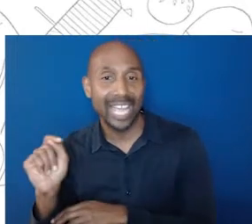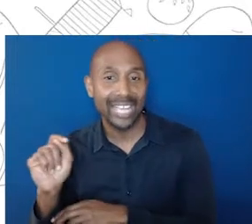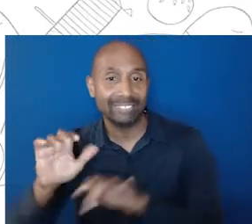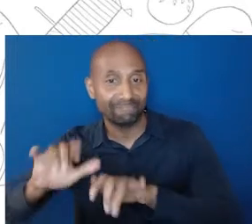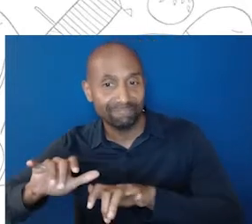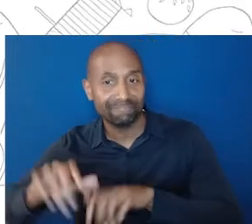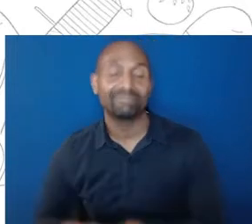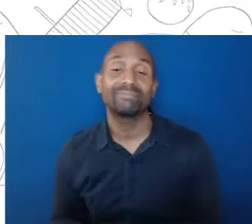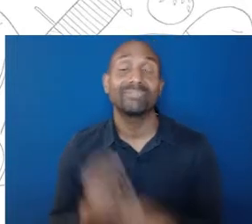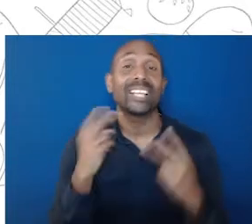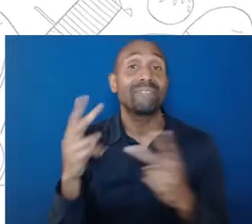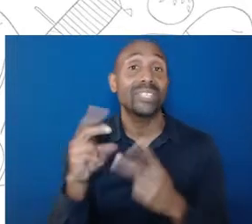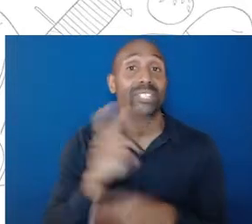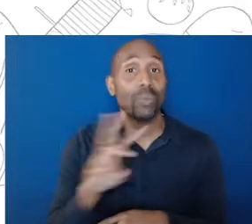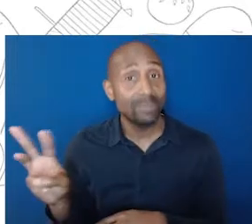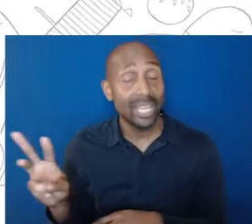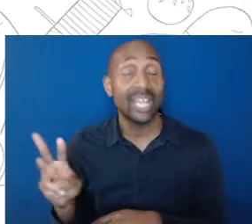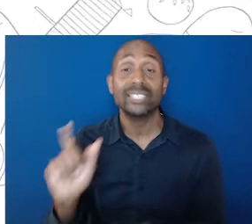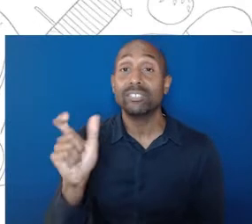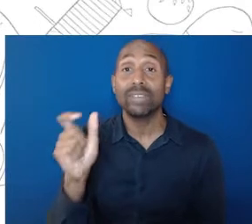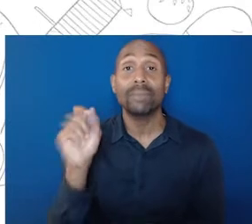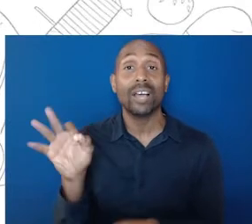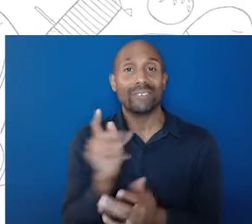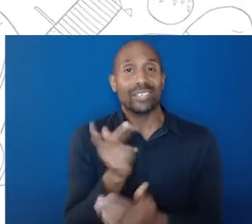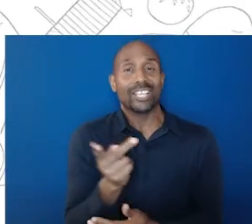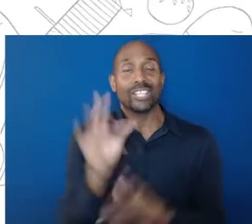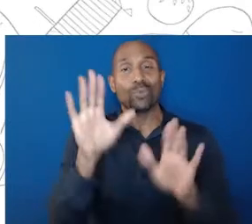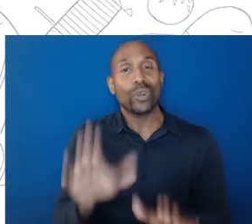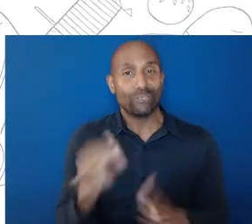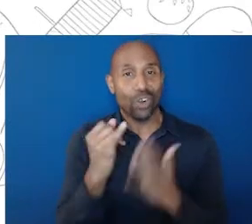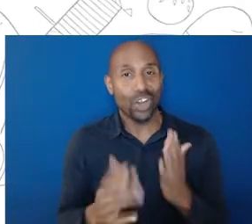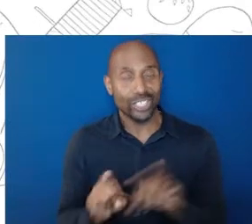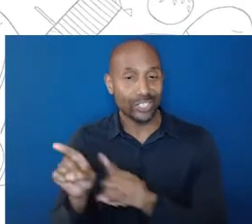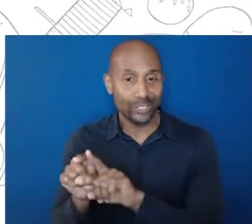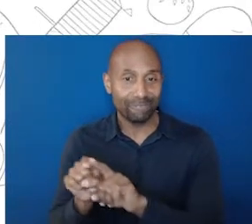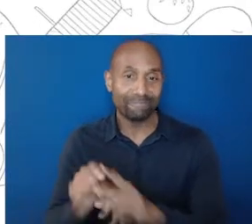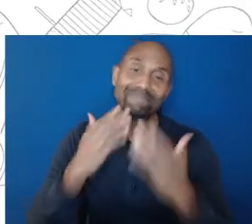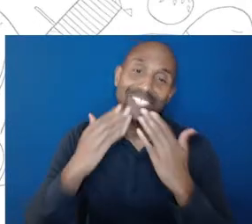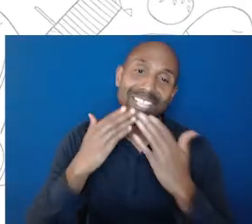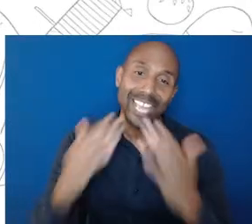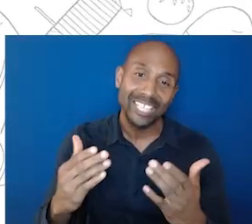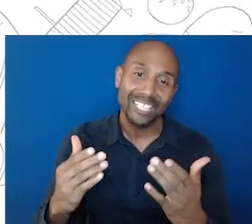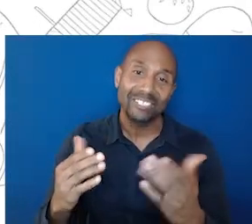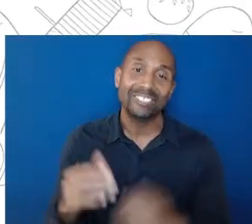visit the websites and the Instagrams of these wonderful artists as well. So thank you.